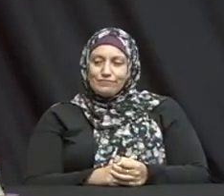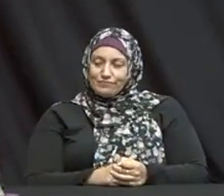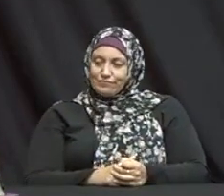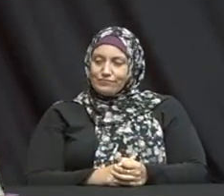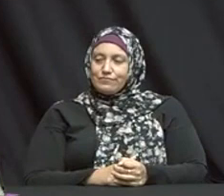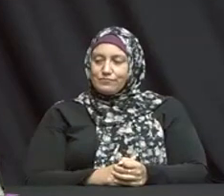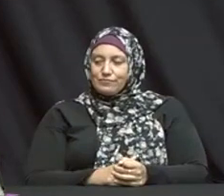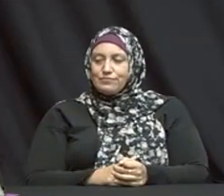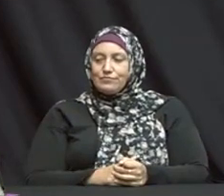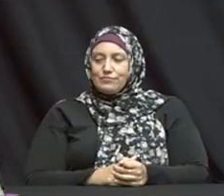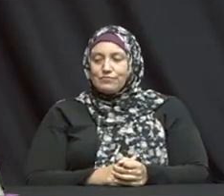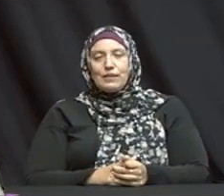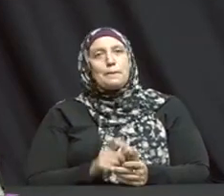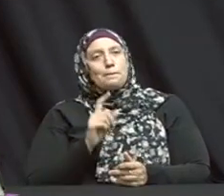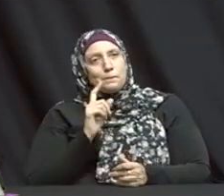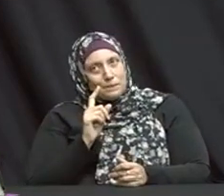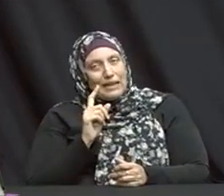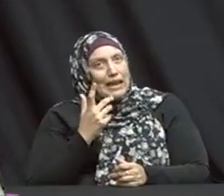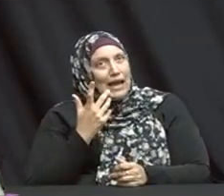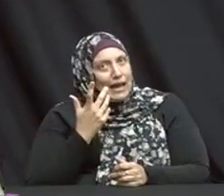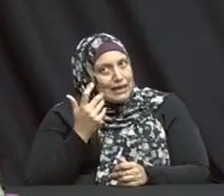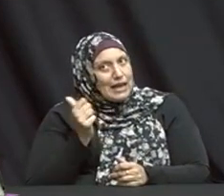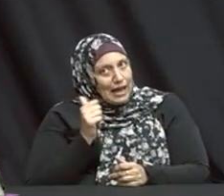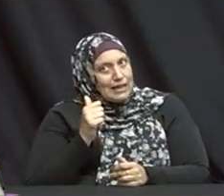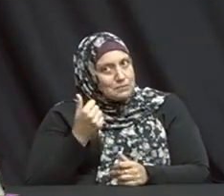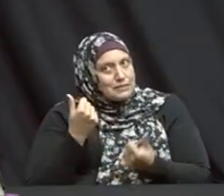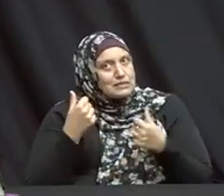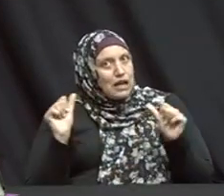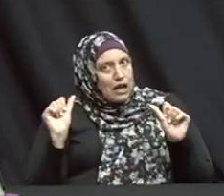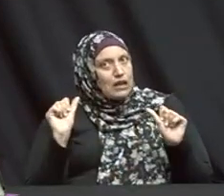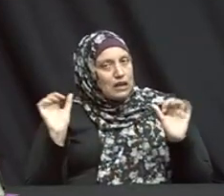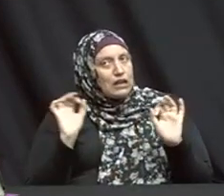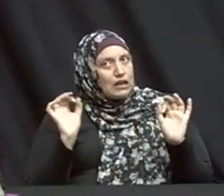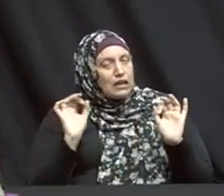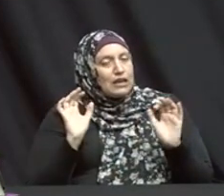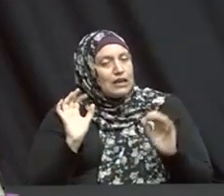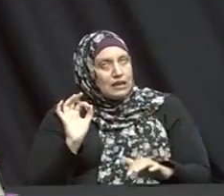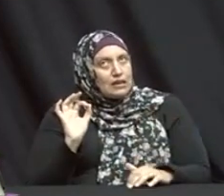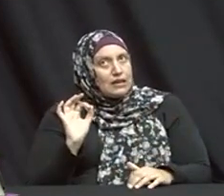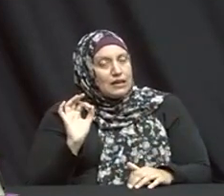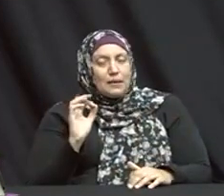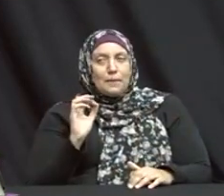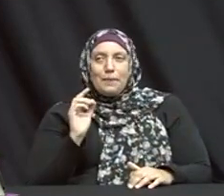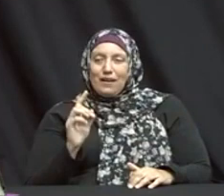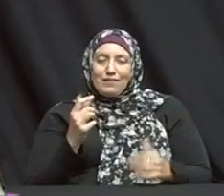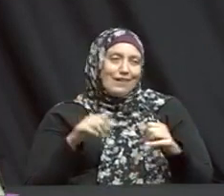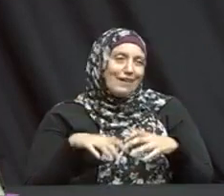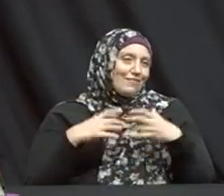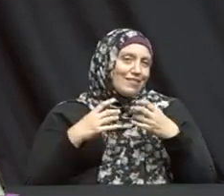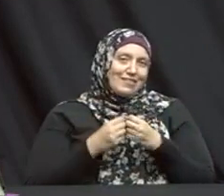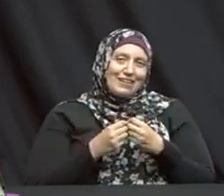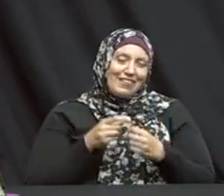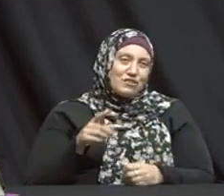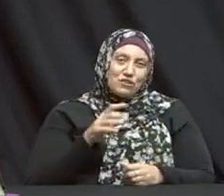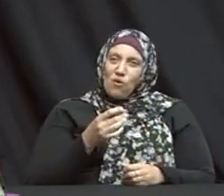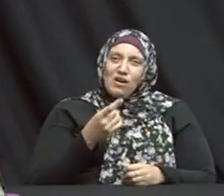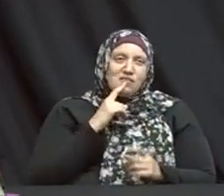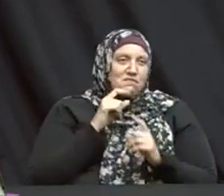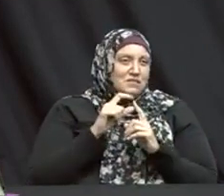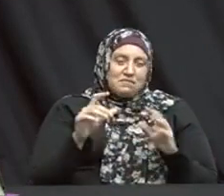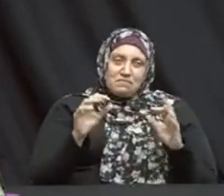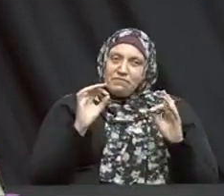It has been done, it can be done, but as with anything, that is not 100%